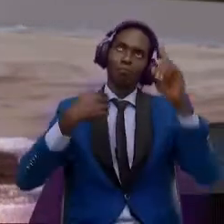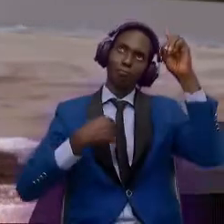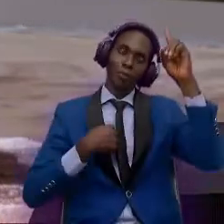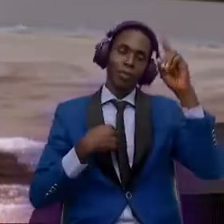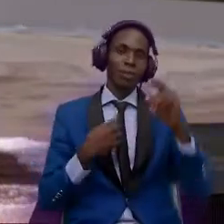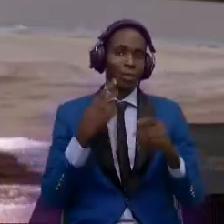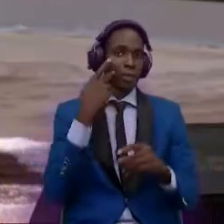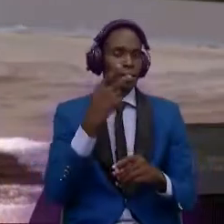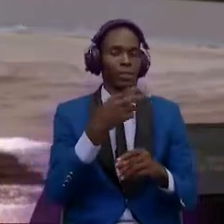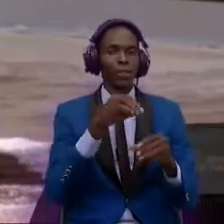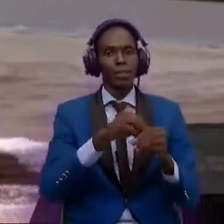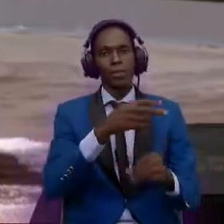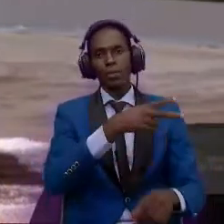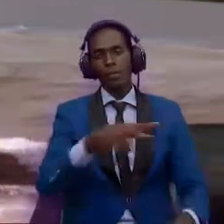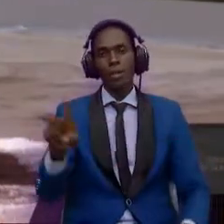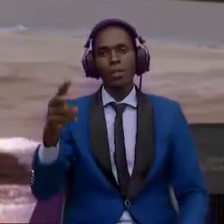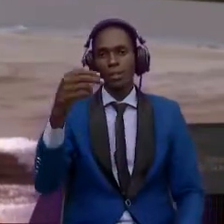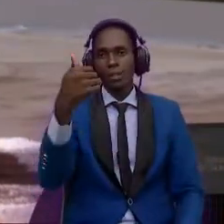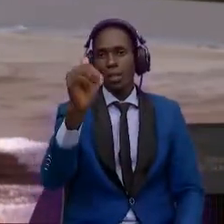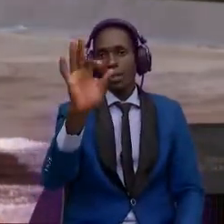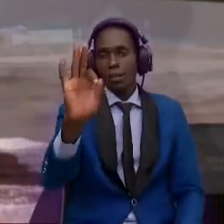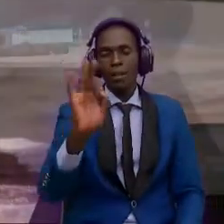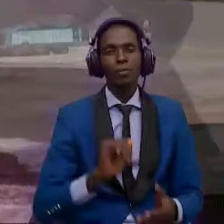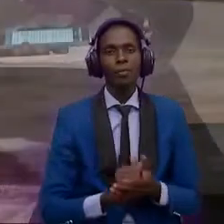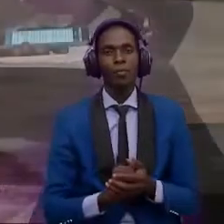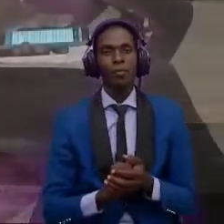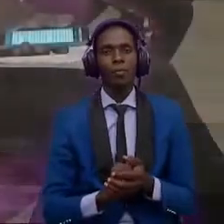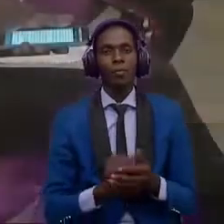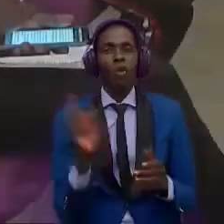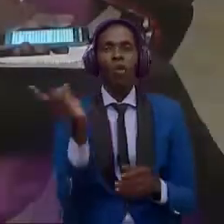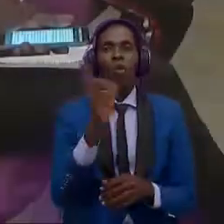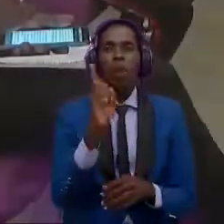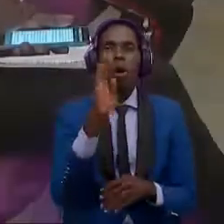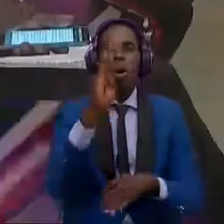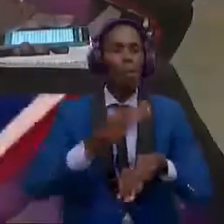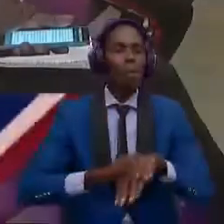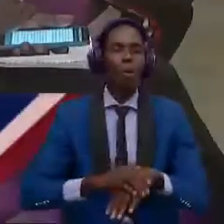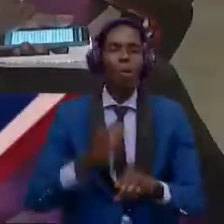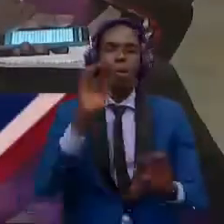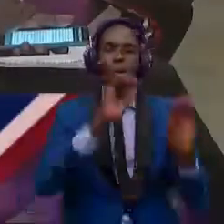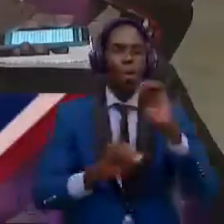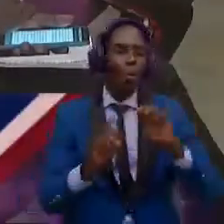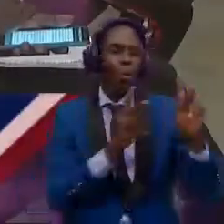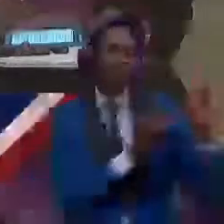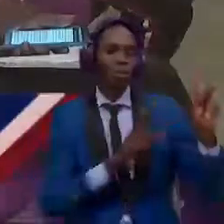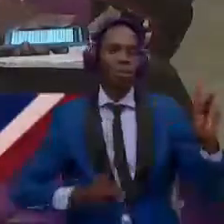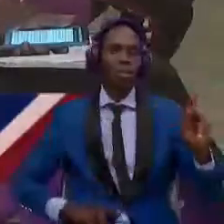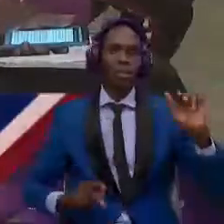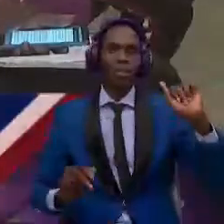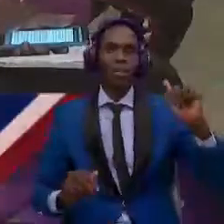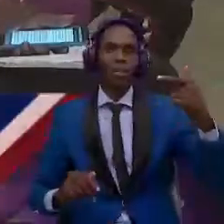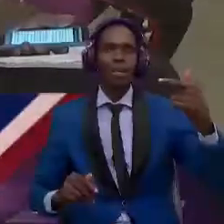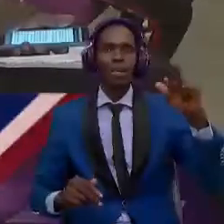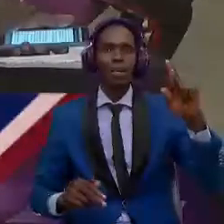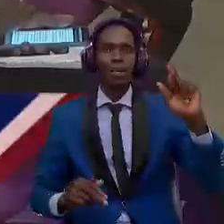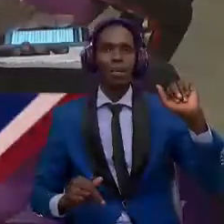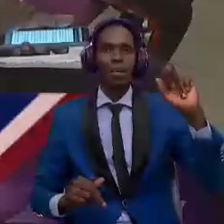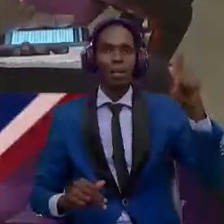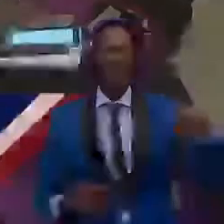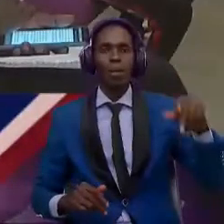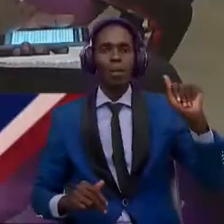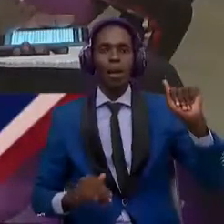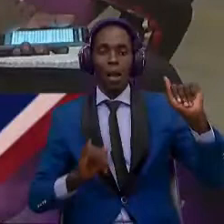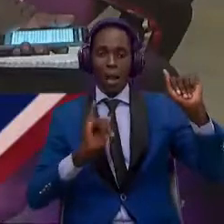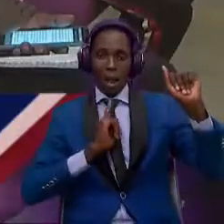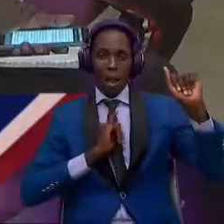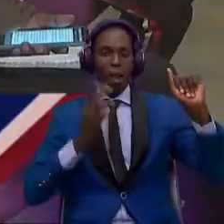verse 19. In verse 19 it says, whereupon, O King Agrippa, I was not